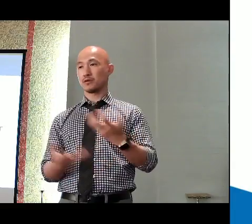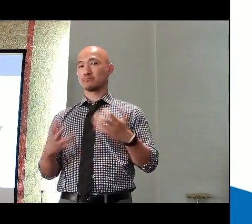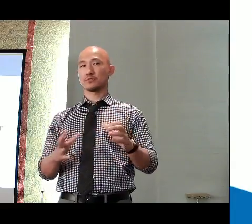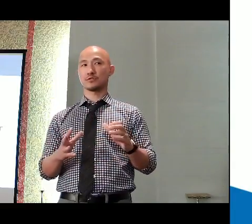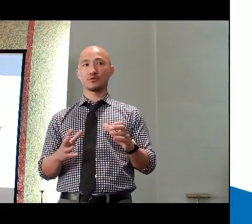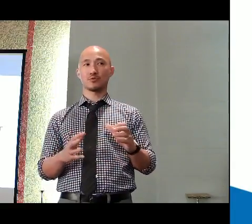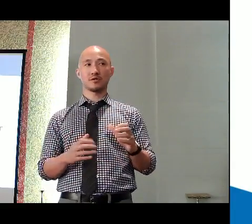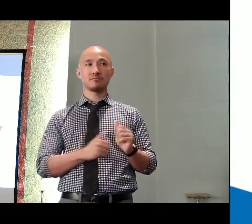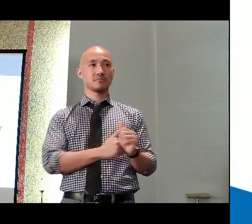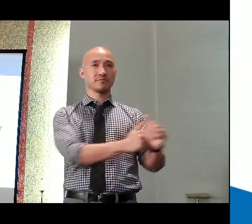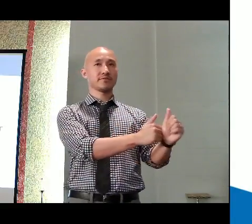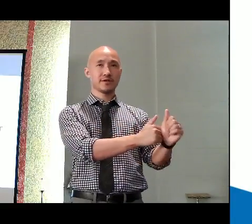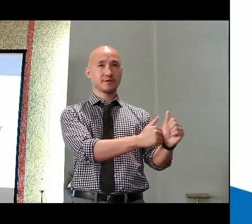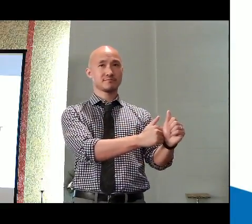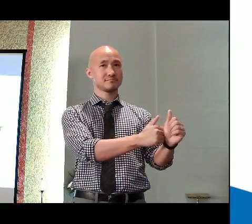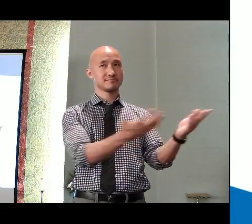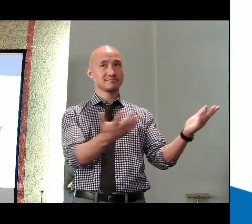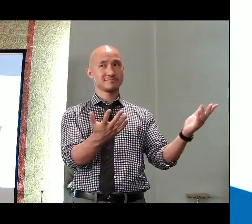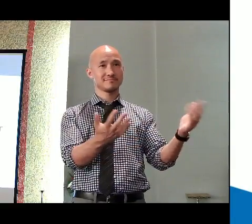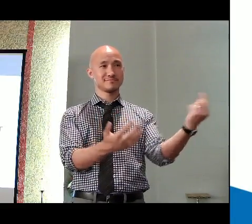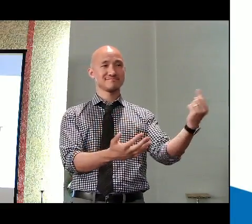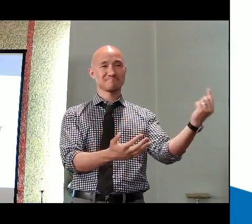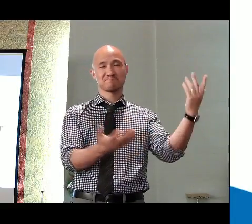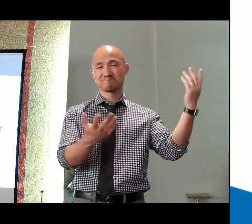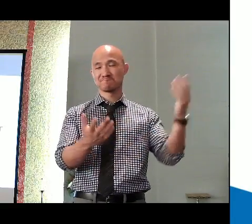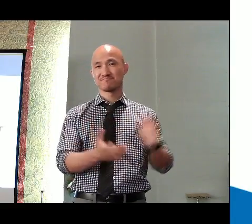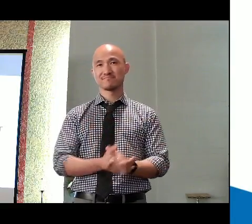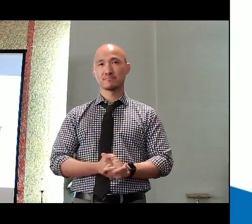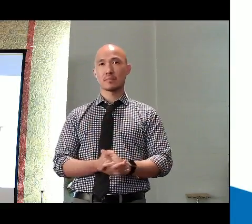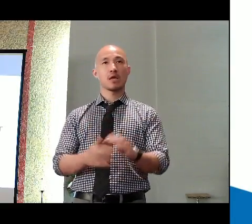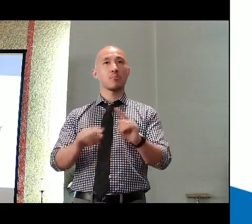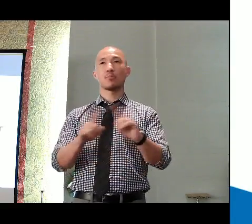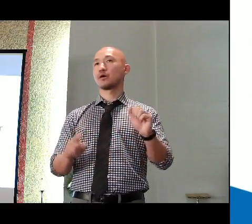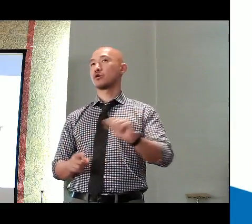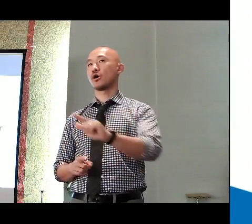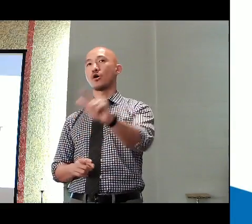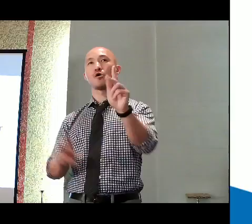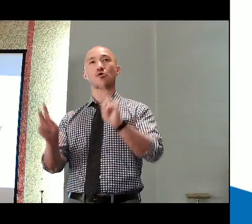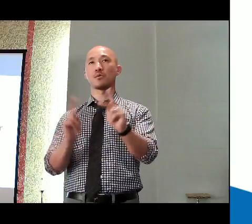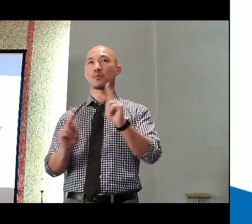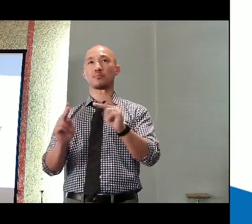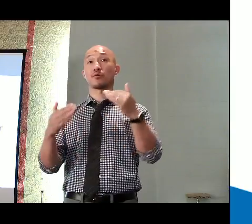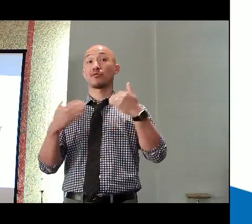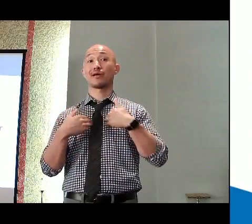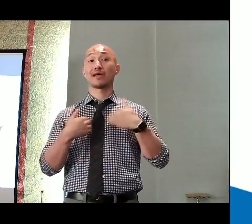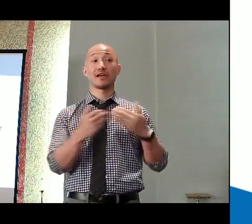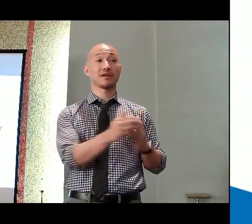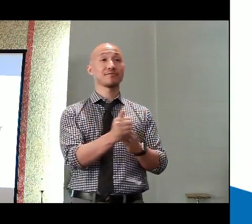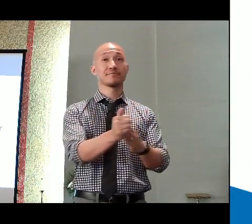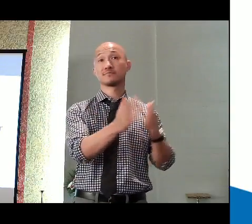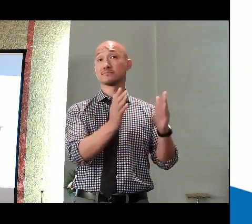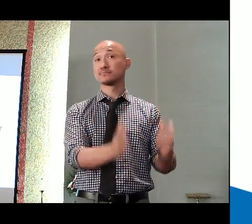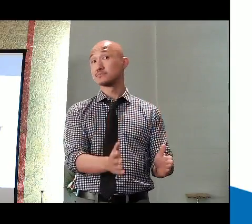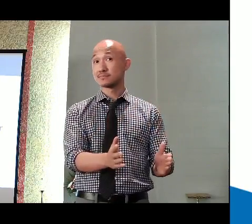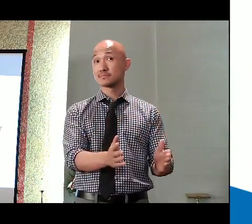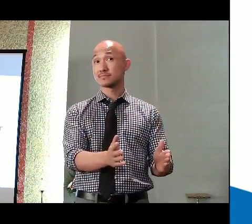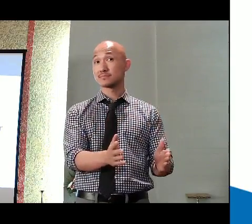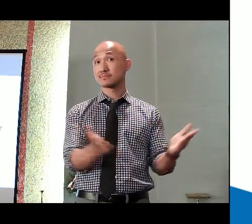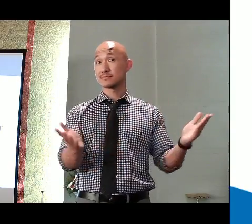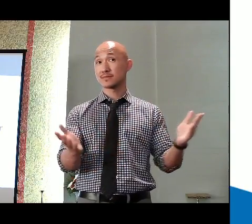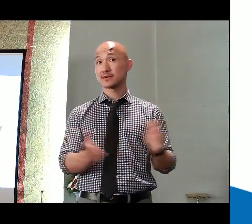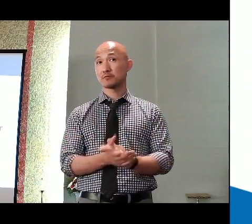ultimately has a boss, don't they? Everyone ultimately has someone they have to answer to. Maybe except for the president, I don't